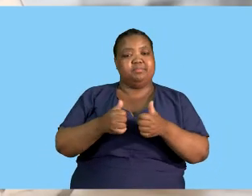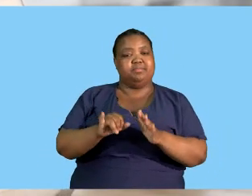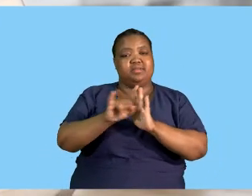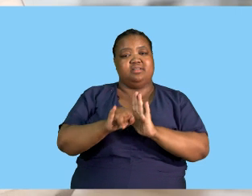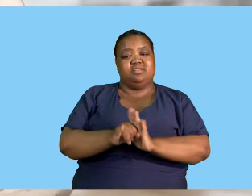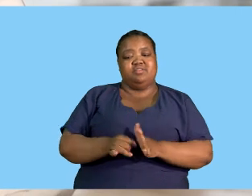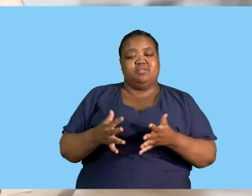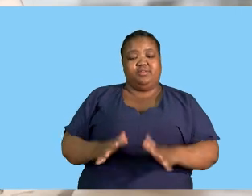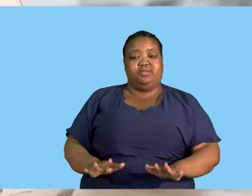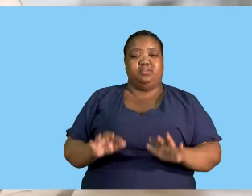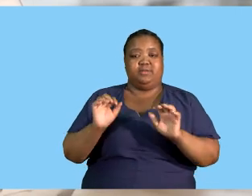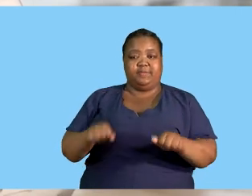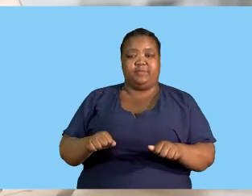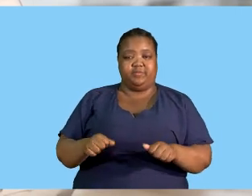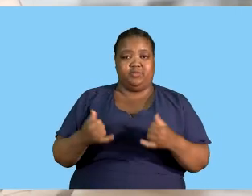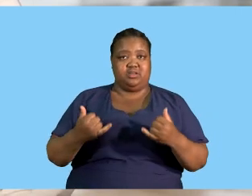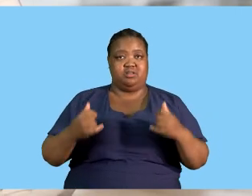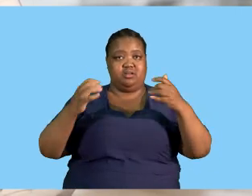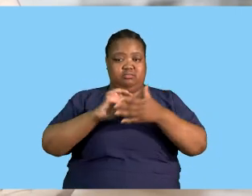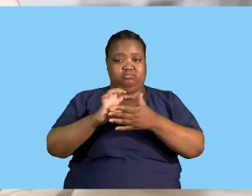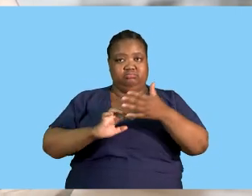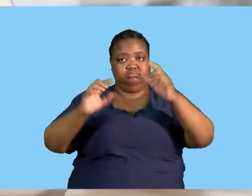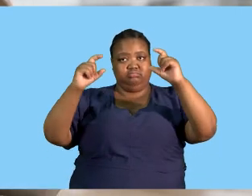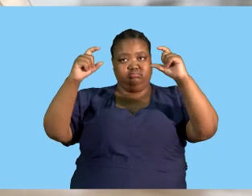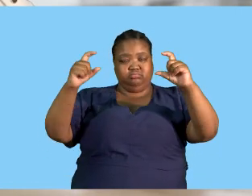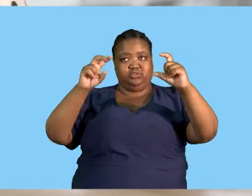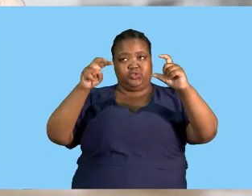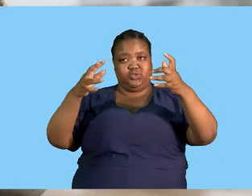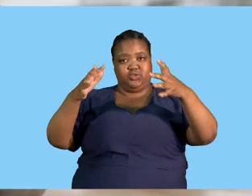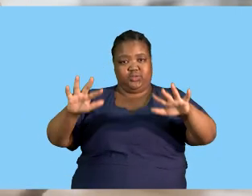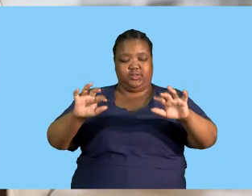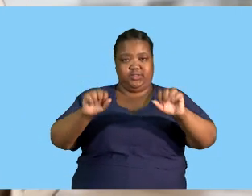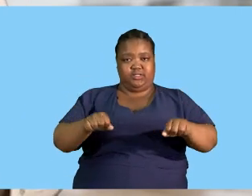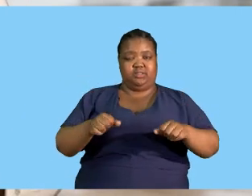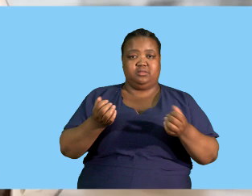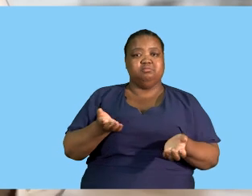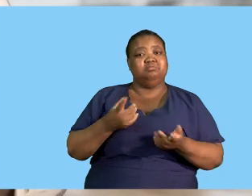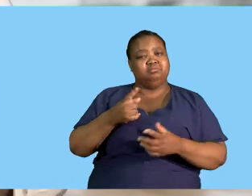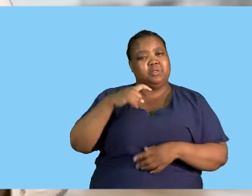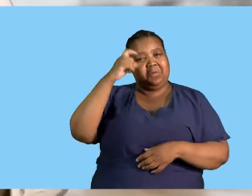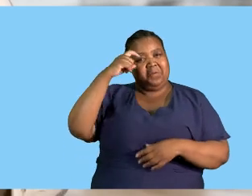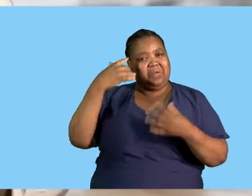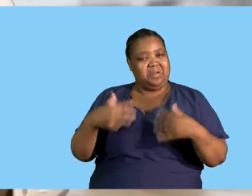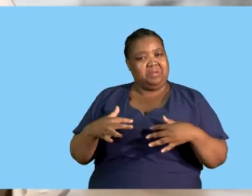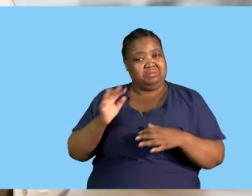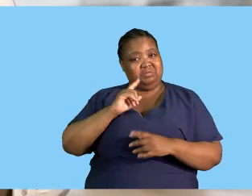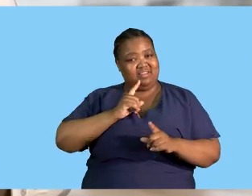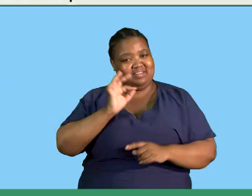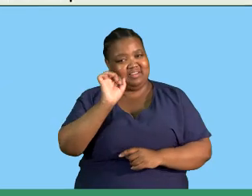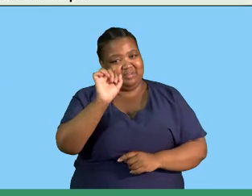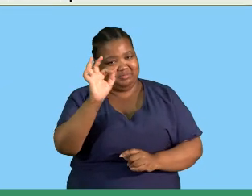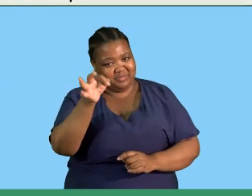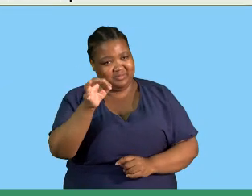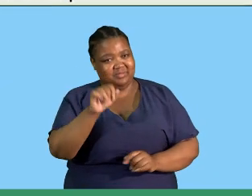the strategy from the scenario that we've just read. Yes, thank you. You are such brilliant learners.